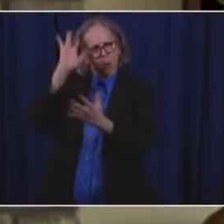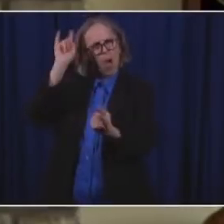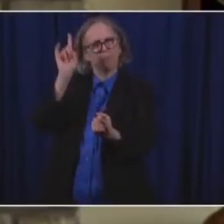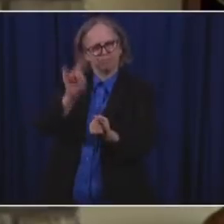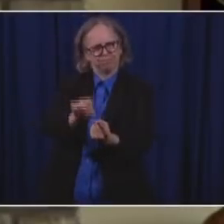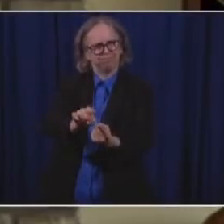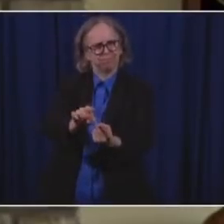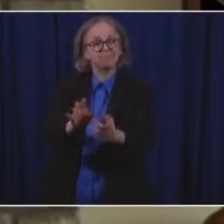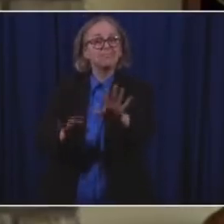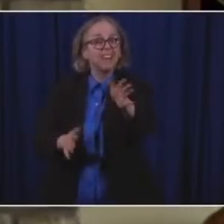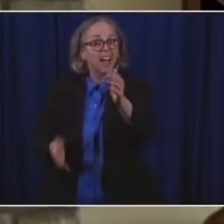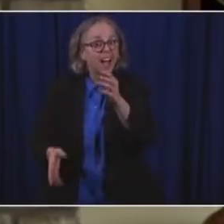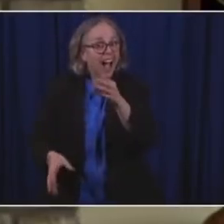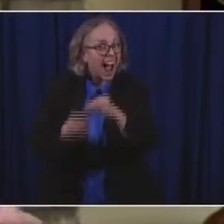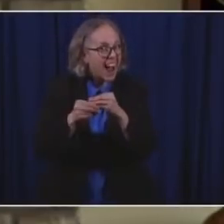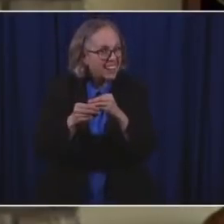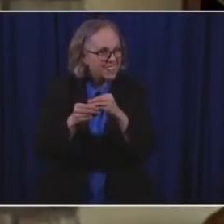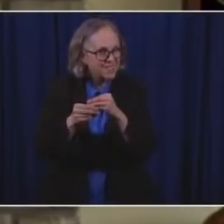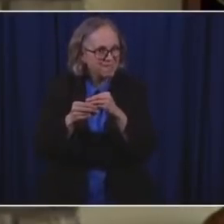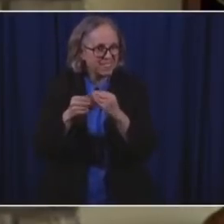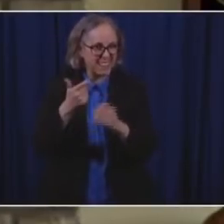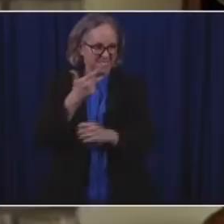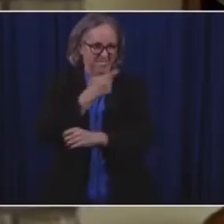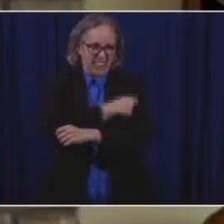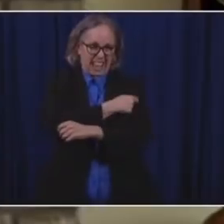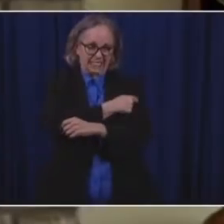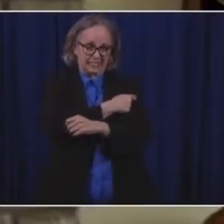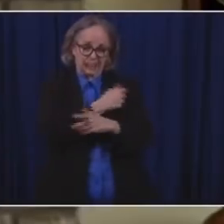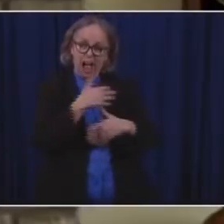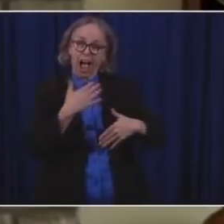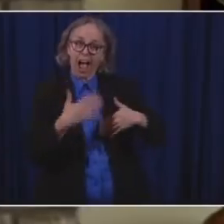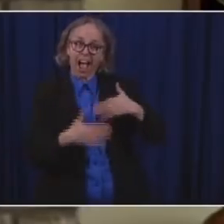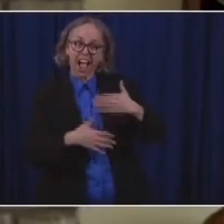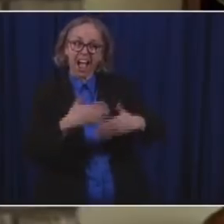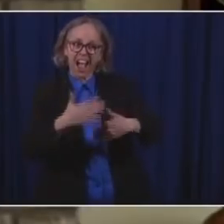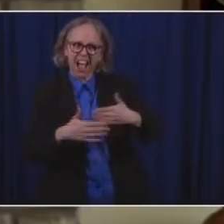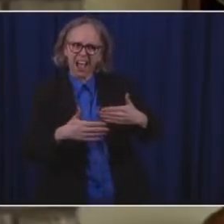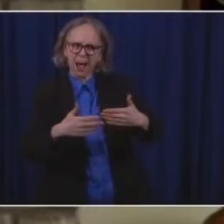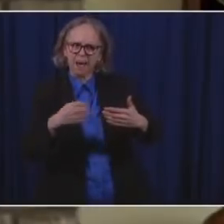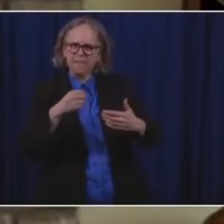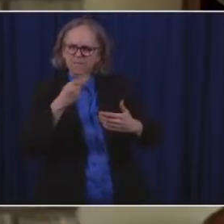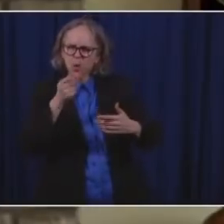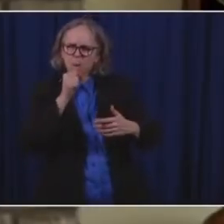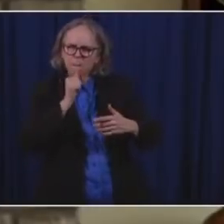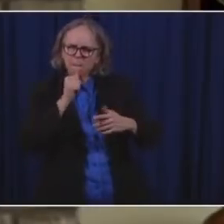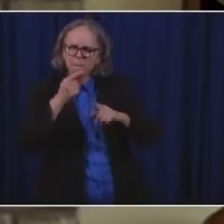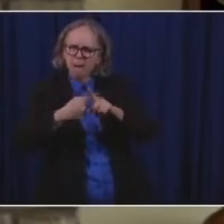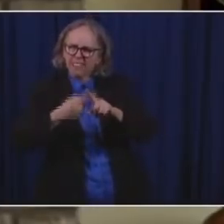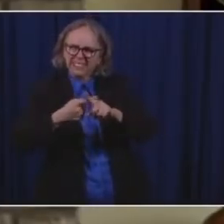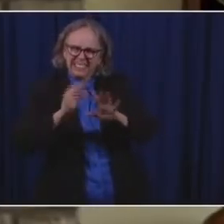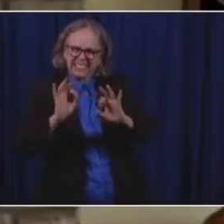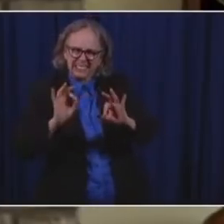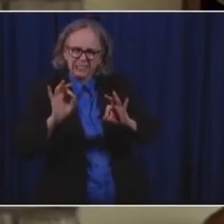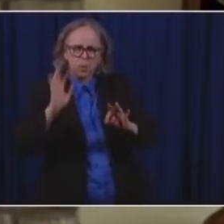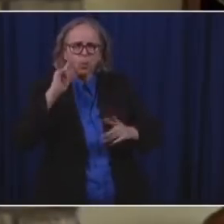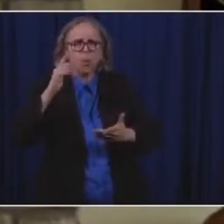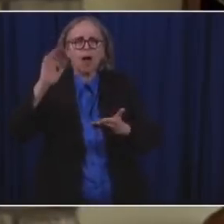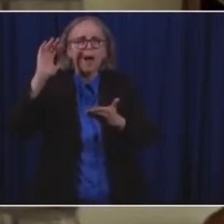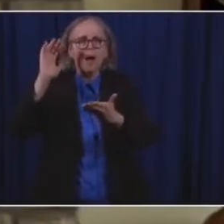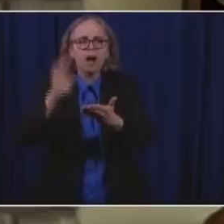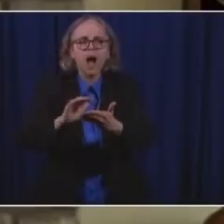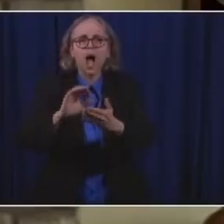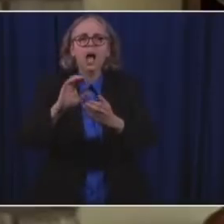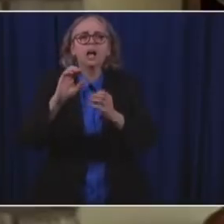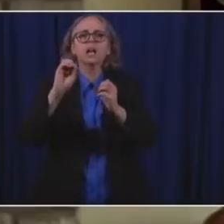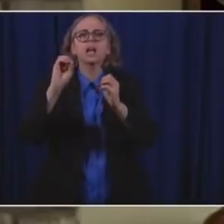do, once this kicks in, now it's going to be a few months, but this is going to slow a number of people going into the hospitals at some